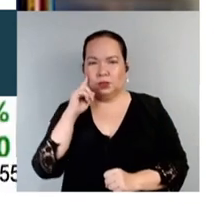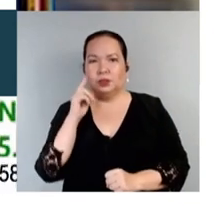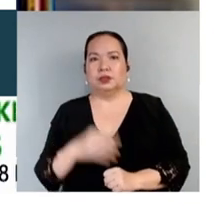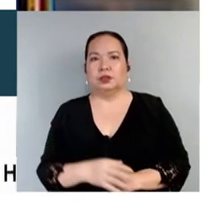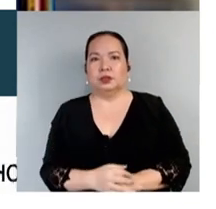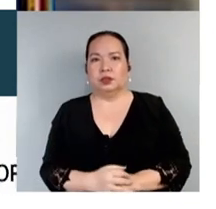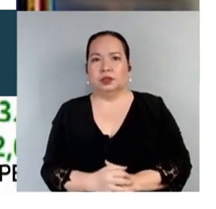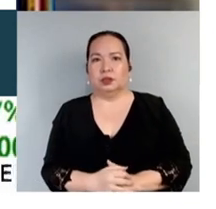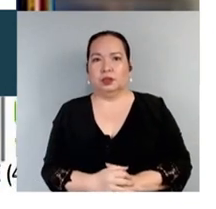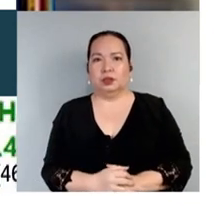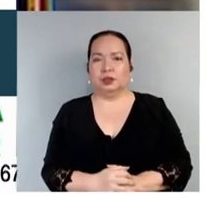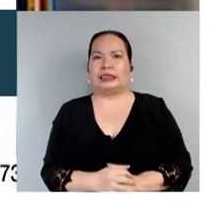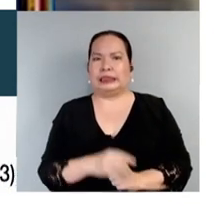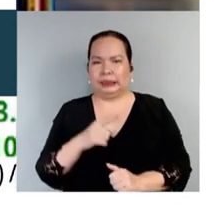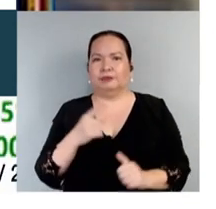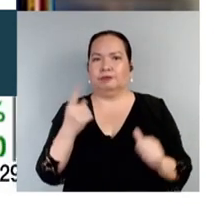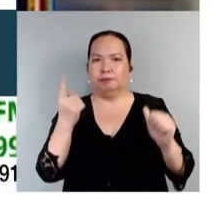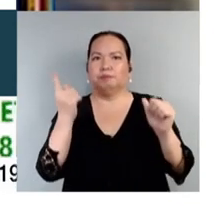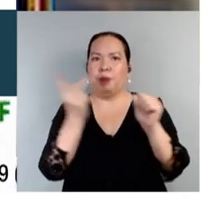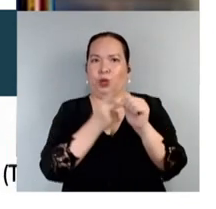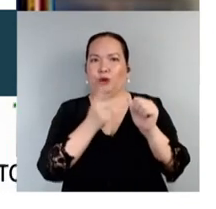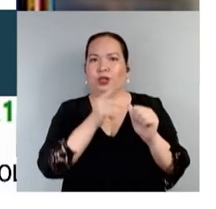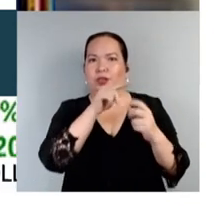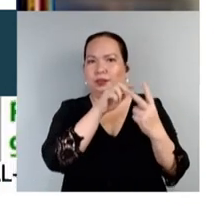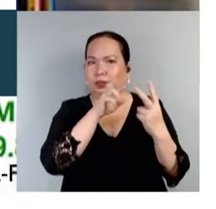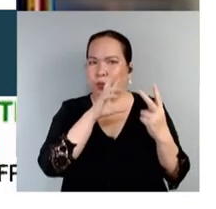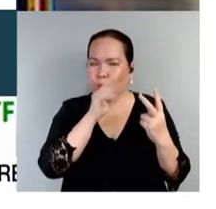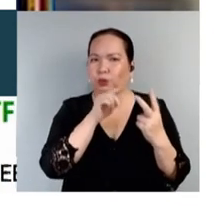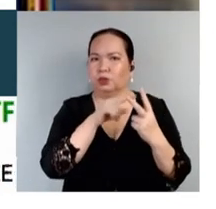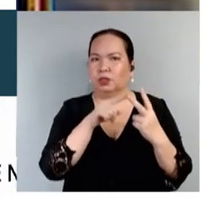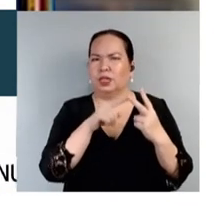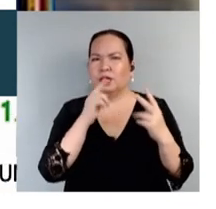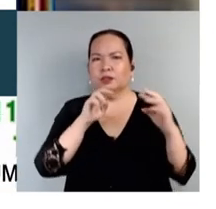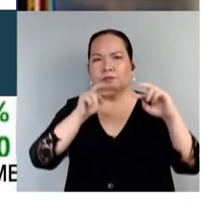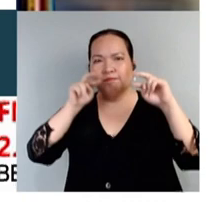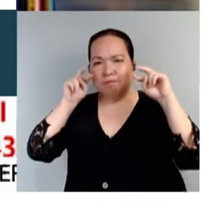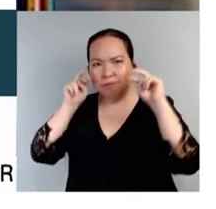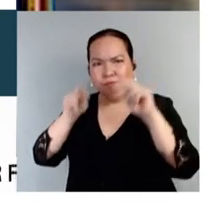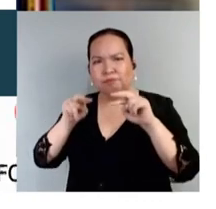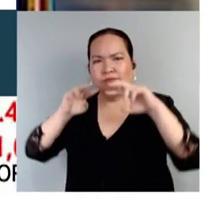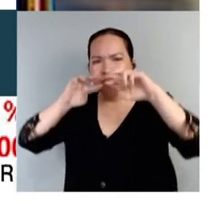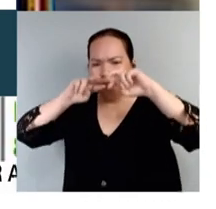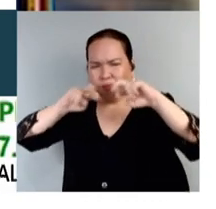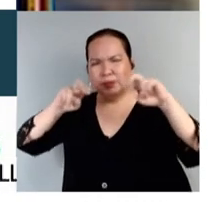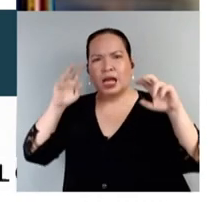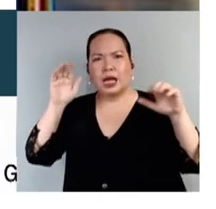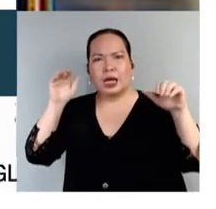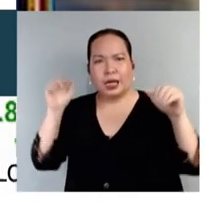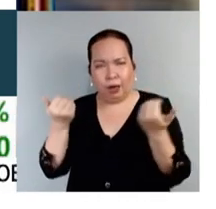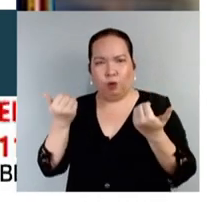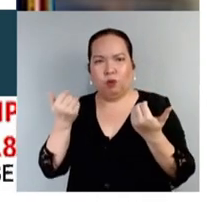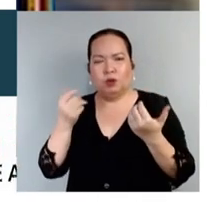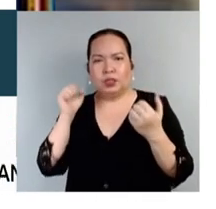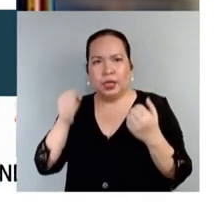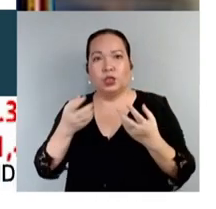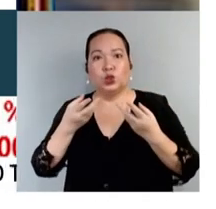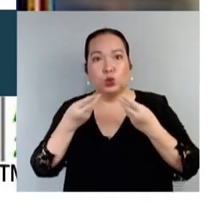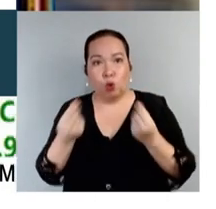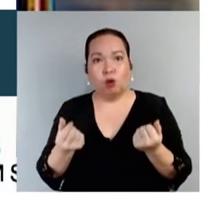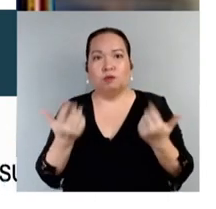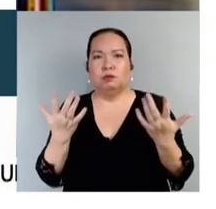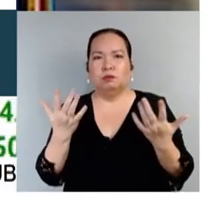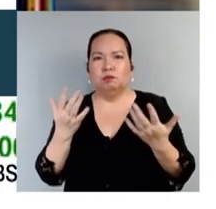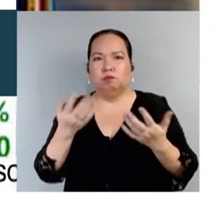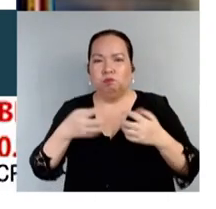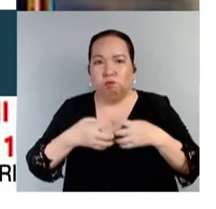of his agenda to really look into how we can recover from this damning pandemic.